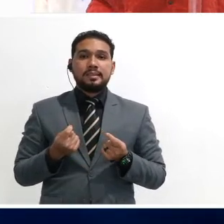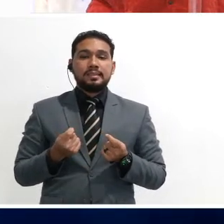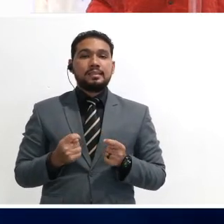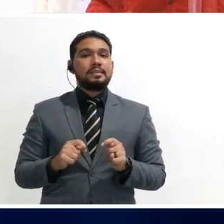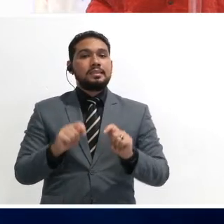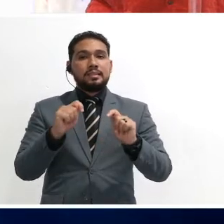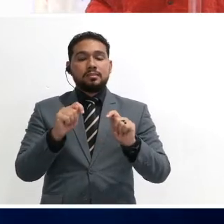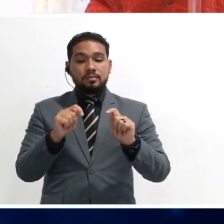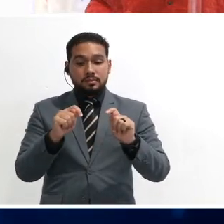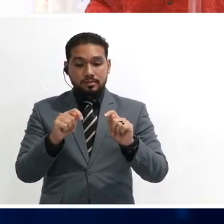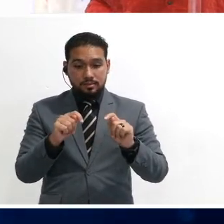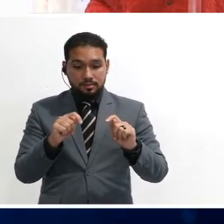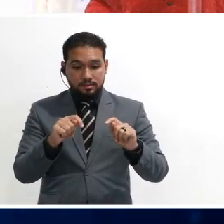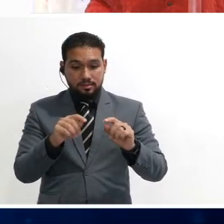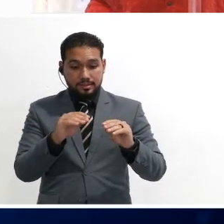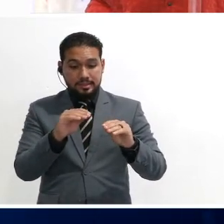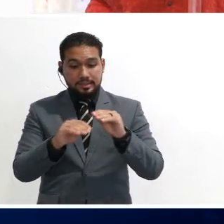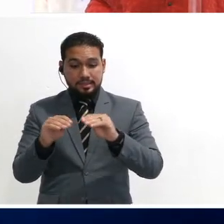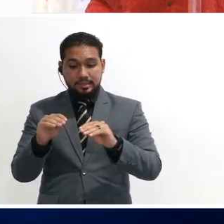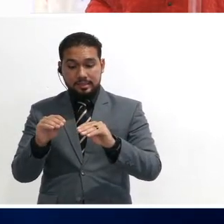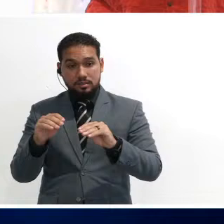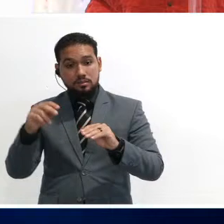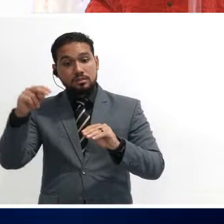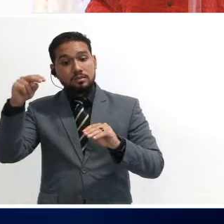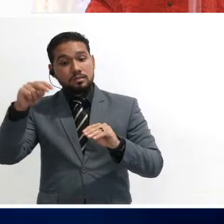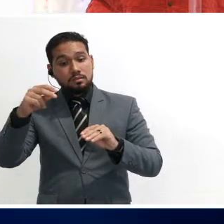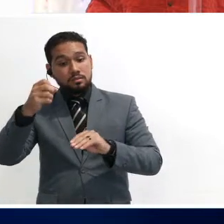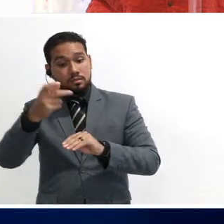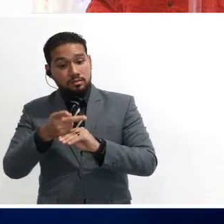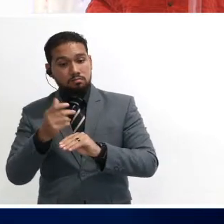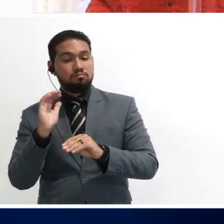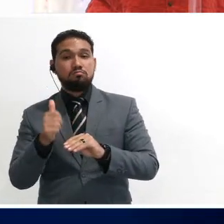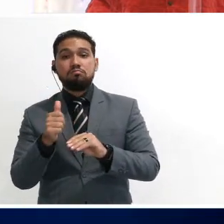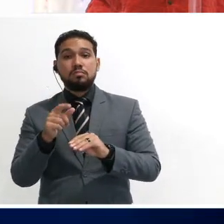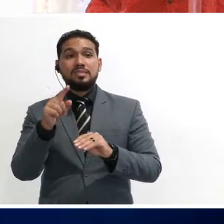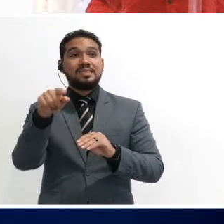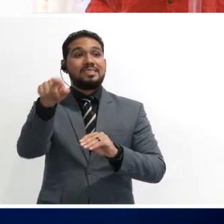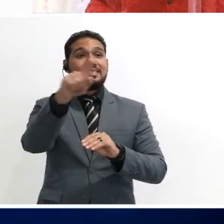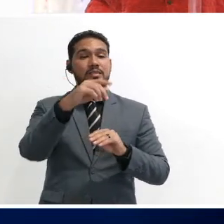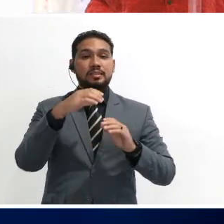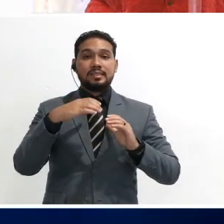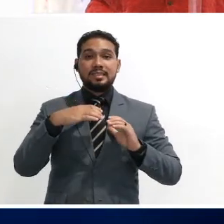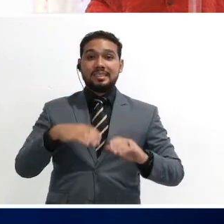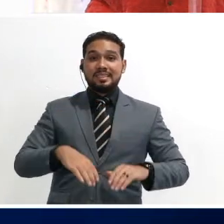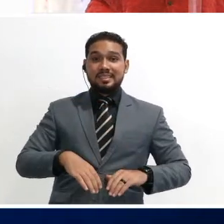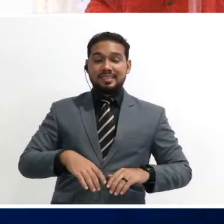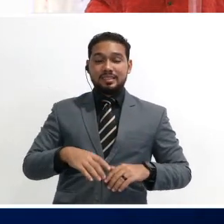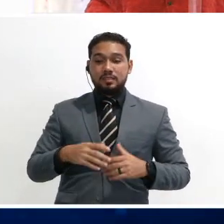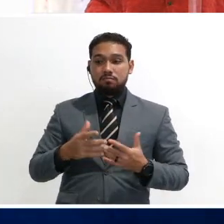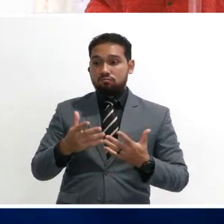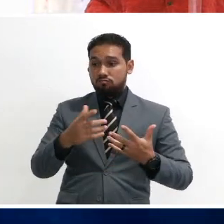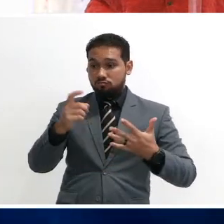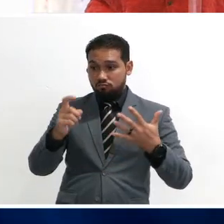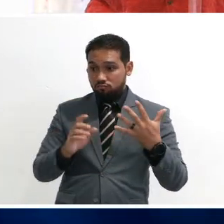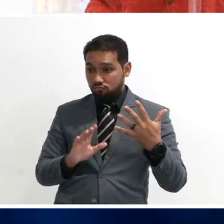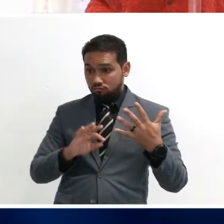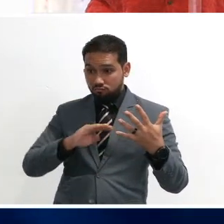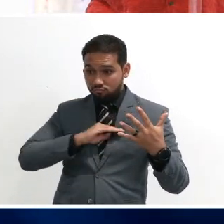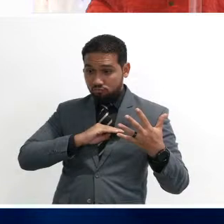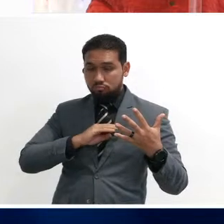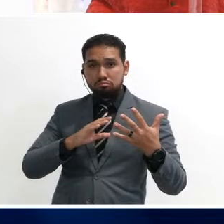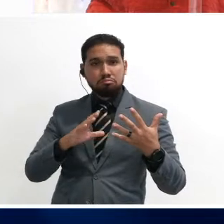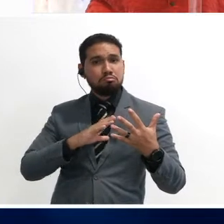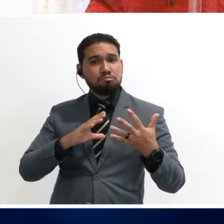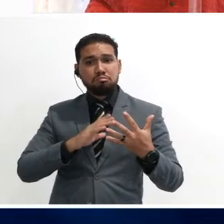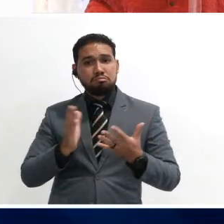then your end customer can more easily implement that. And so, for example, in some of these RF parts, the reason